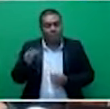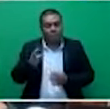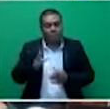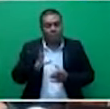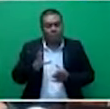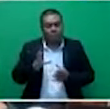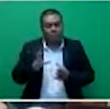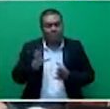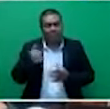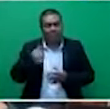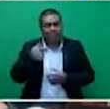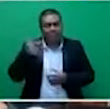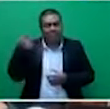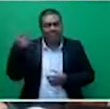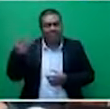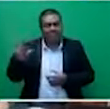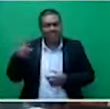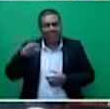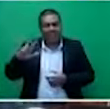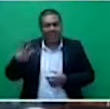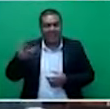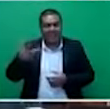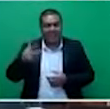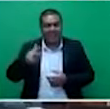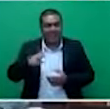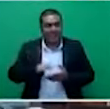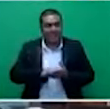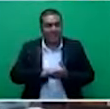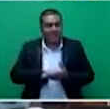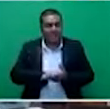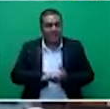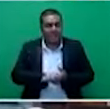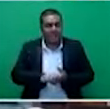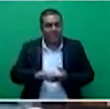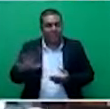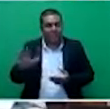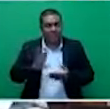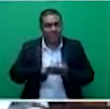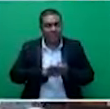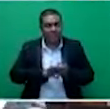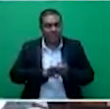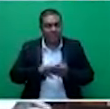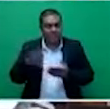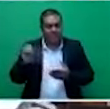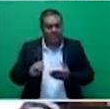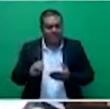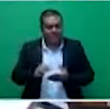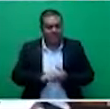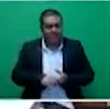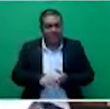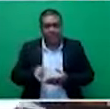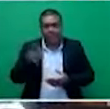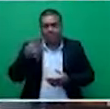6.875%. $320 million, 6.875%, with the entire 320 to be paid in a lump sum after